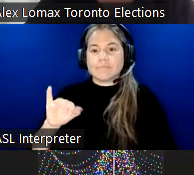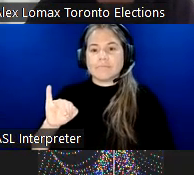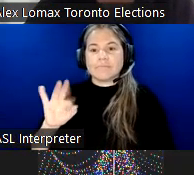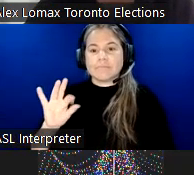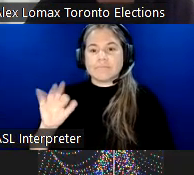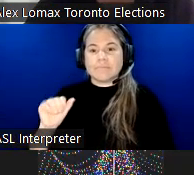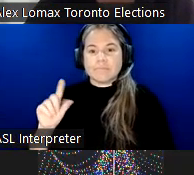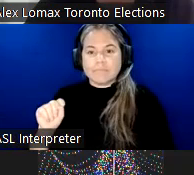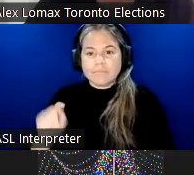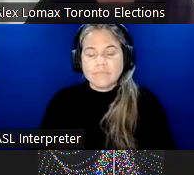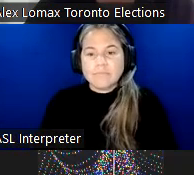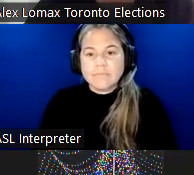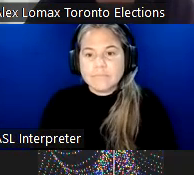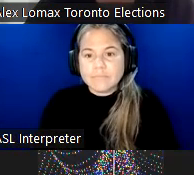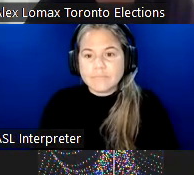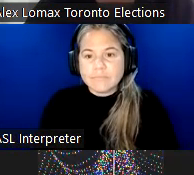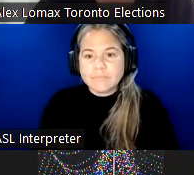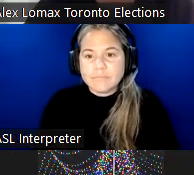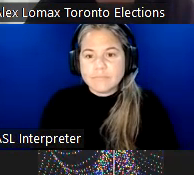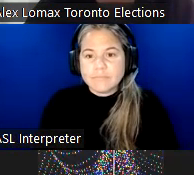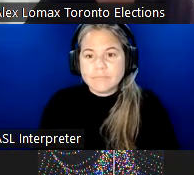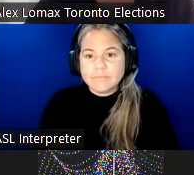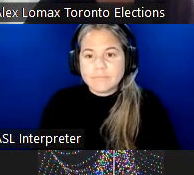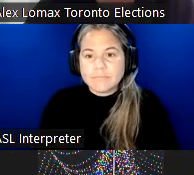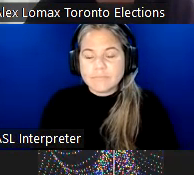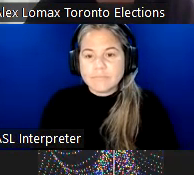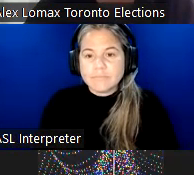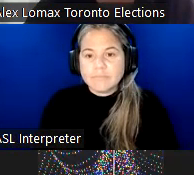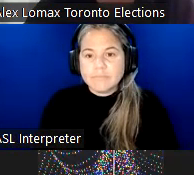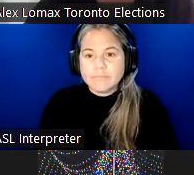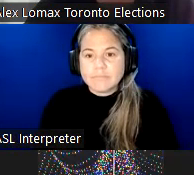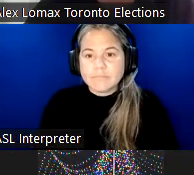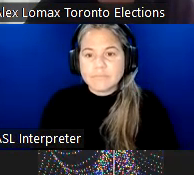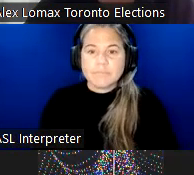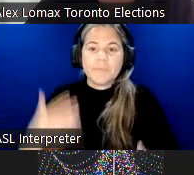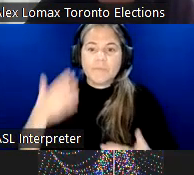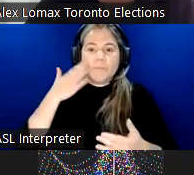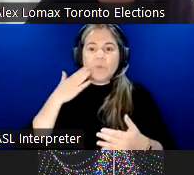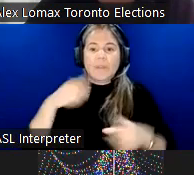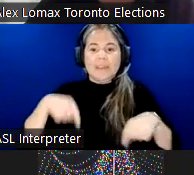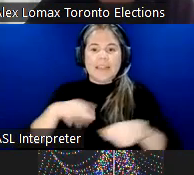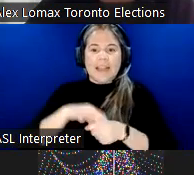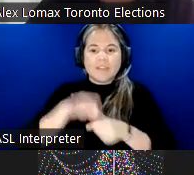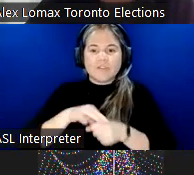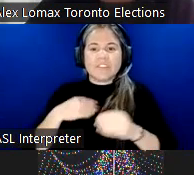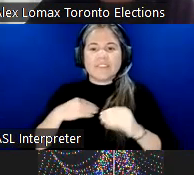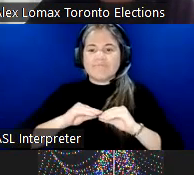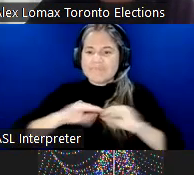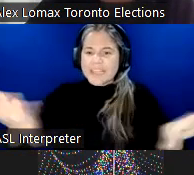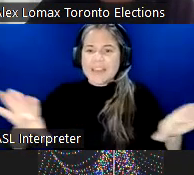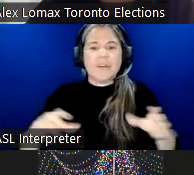the election, every time, we get some flyers, some big card, but this time is not coming. It is good